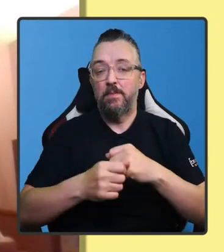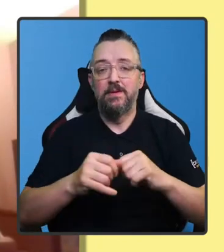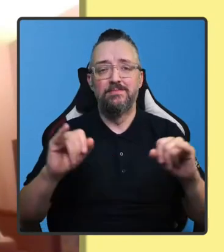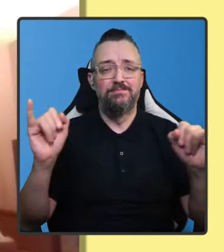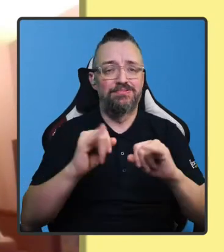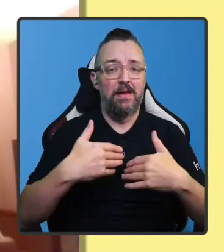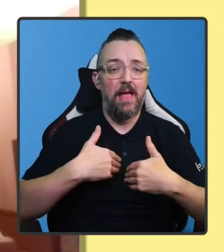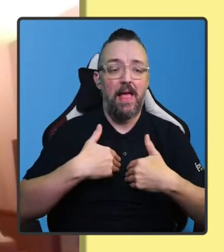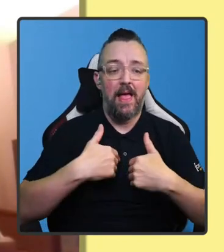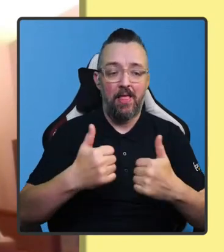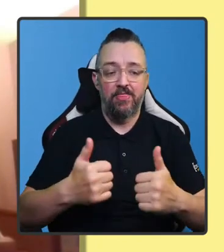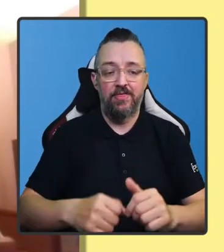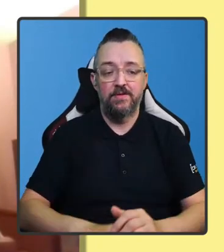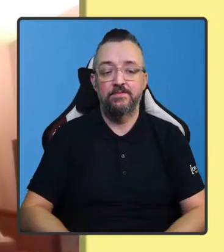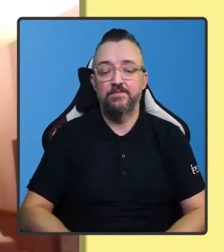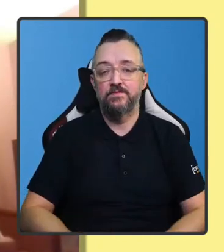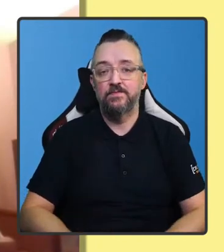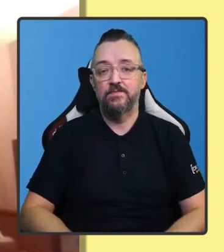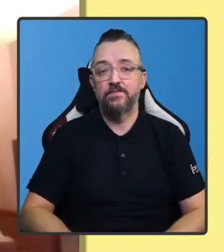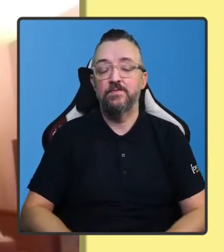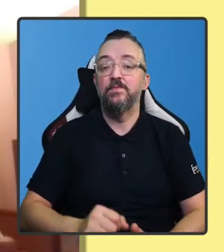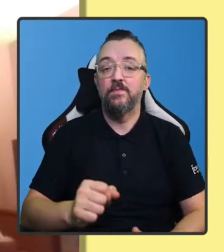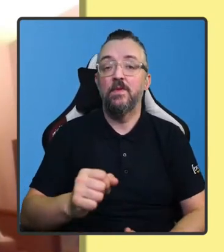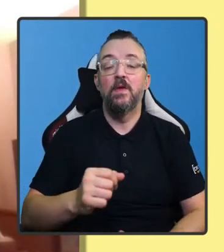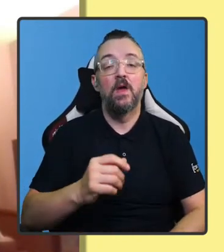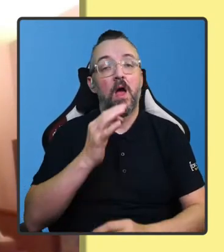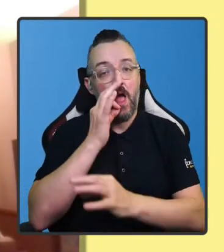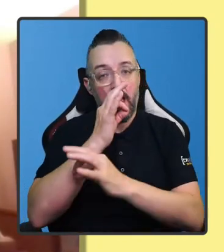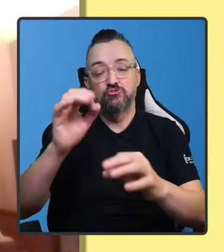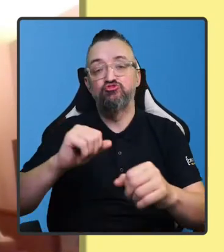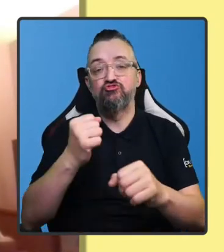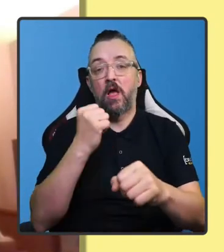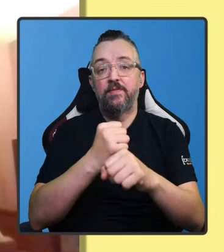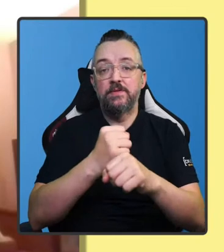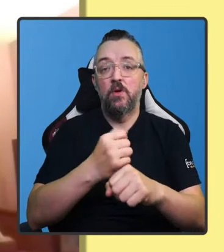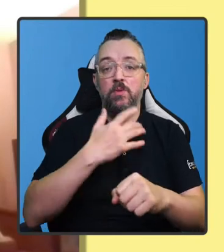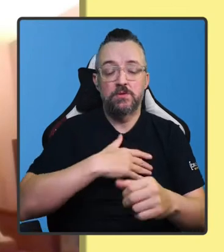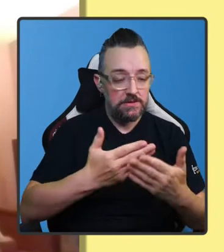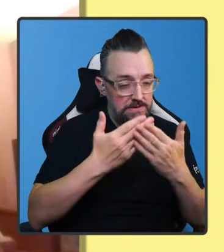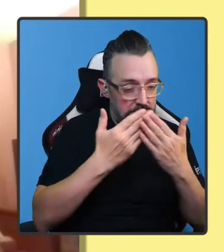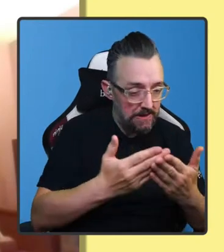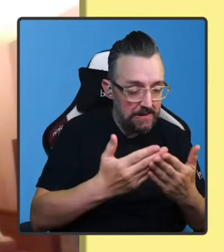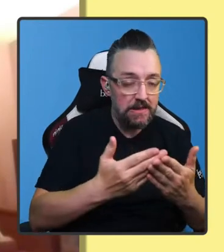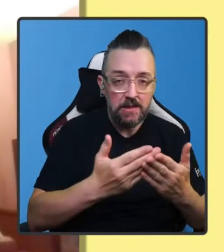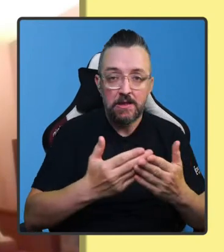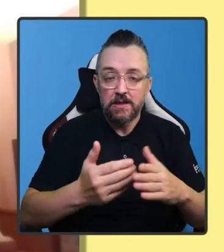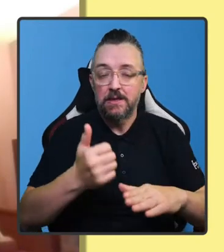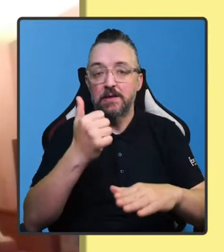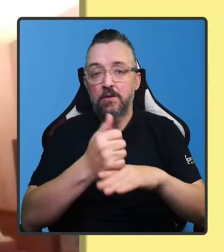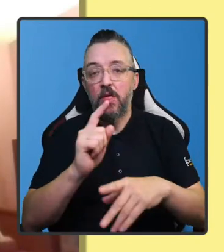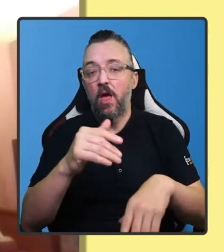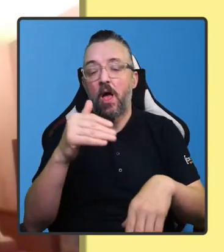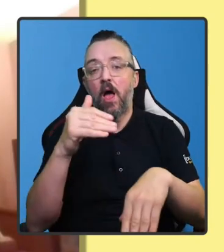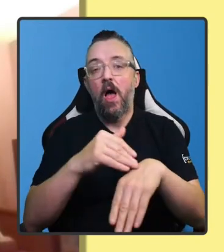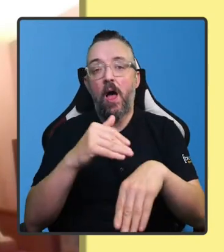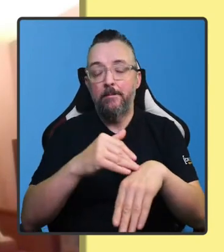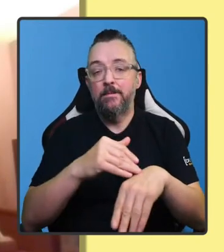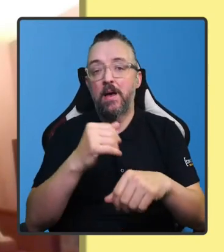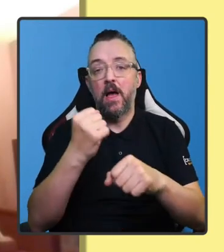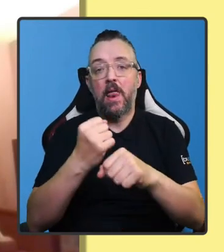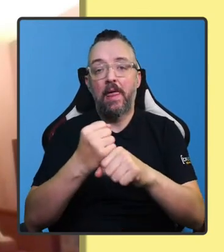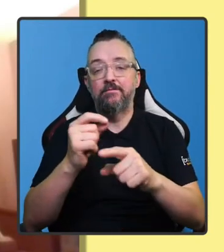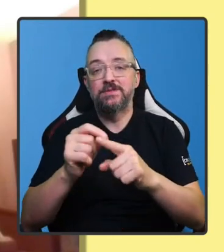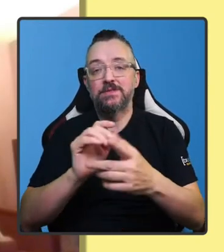development effects. Conference calls upon the Scottish Government to conduct a study investigation into the harm that glyphosate is having